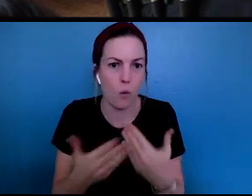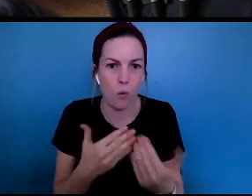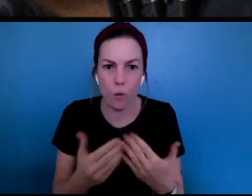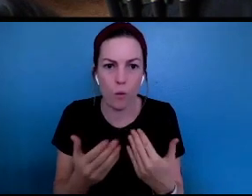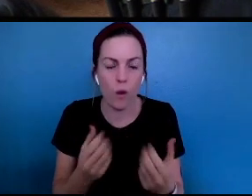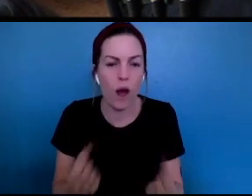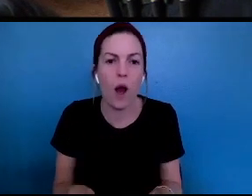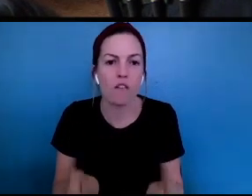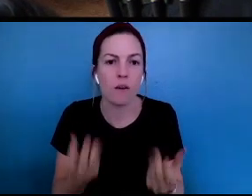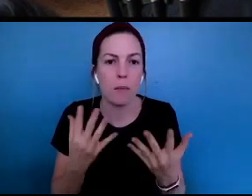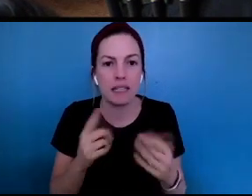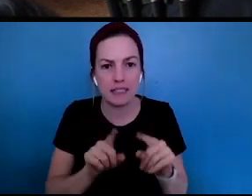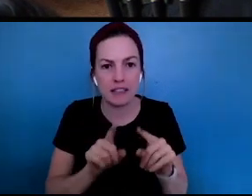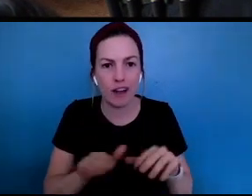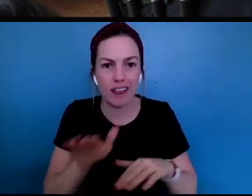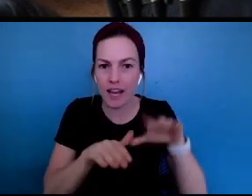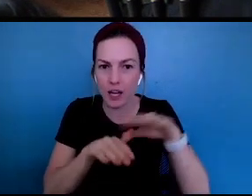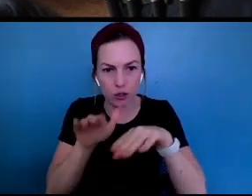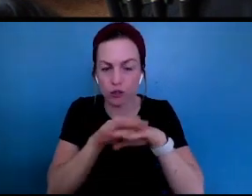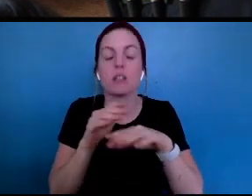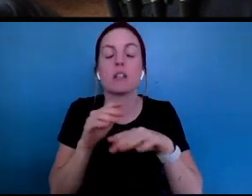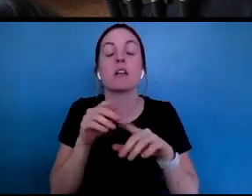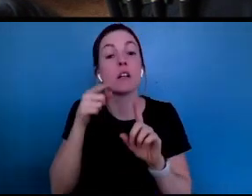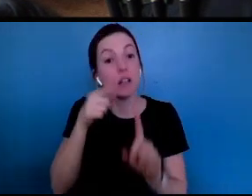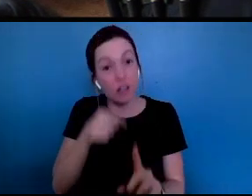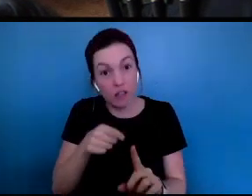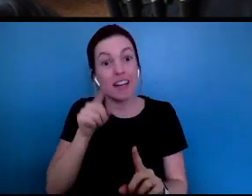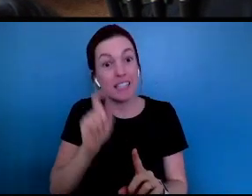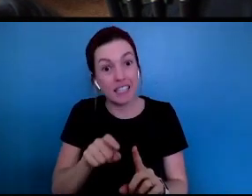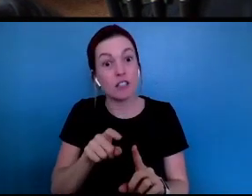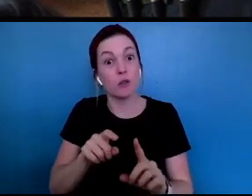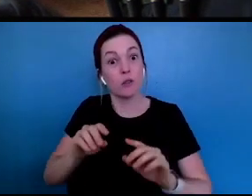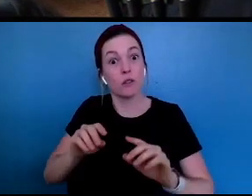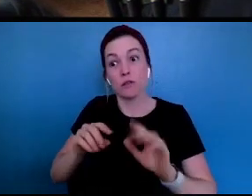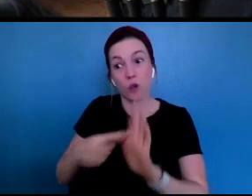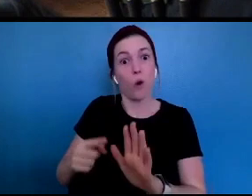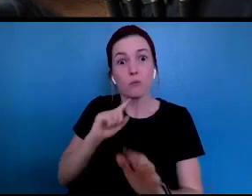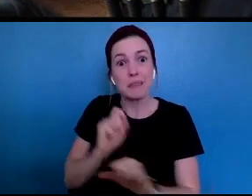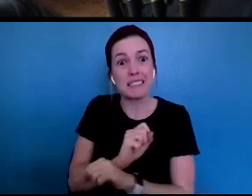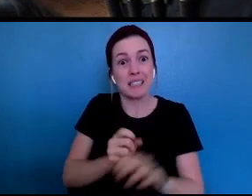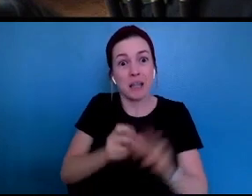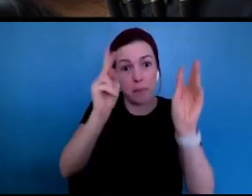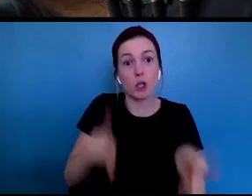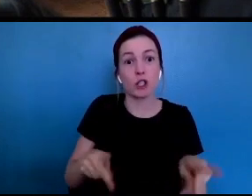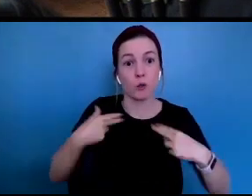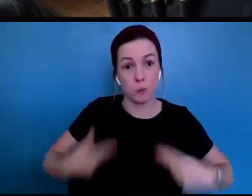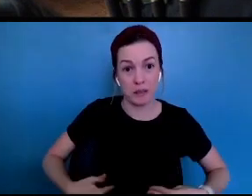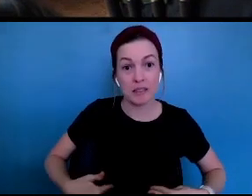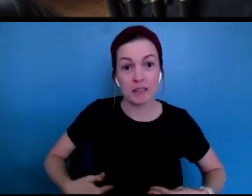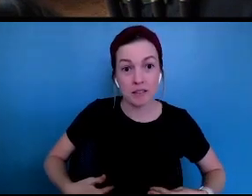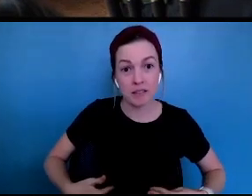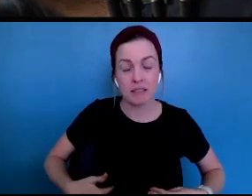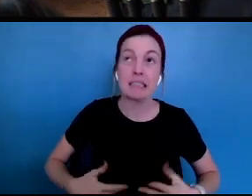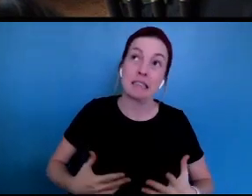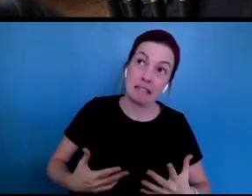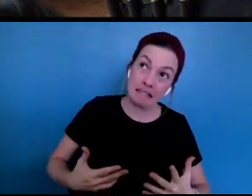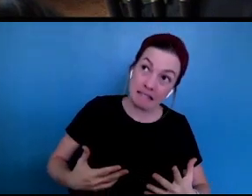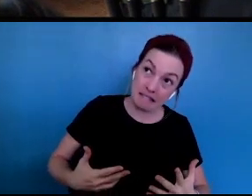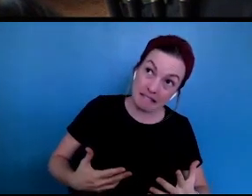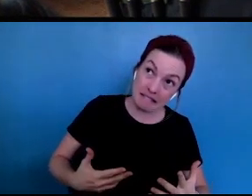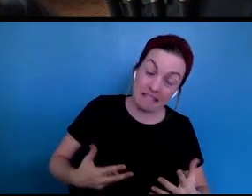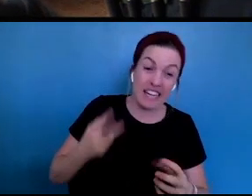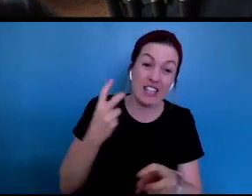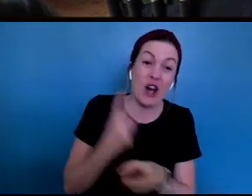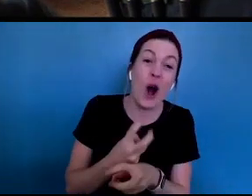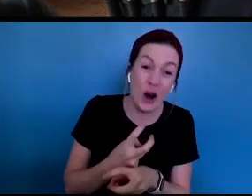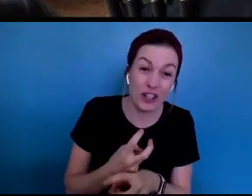the person we're talking with is a person. And this is harder than it looks like nowadays,